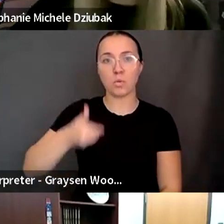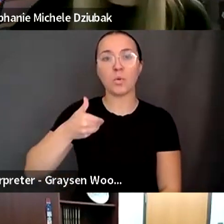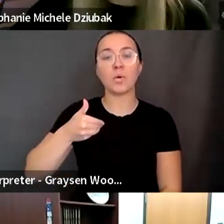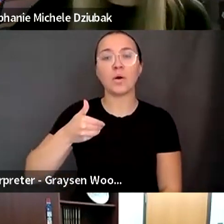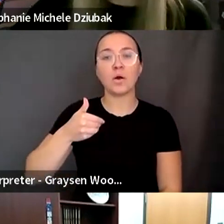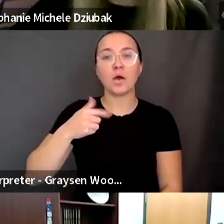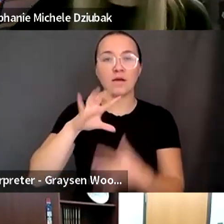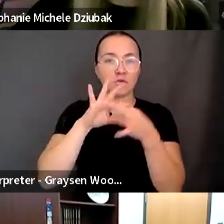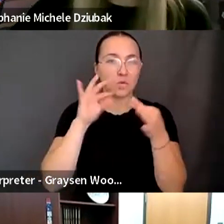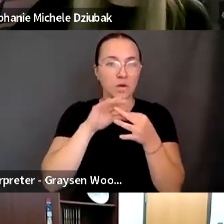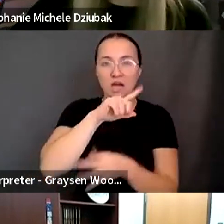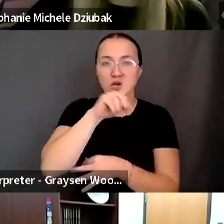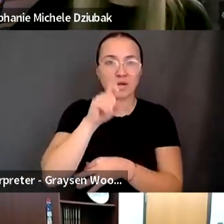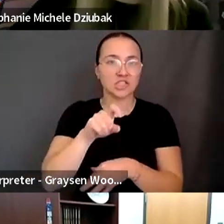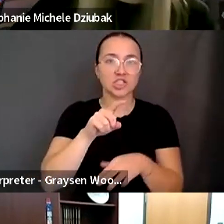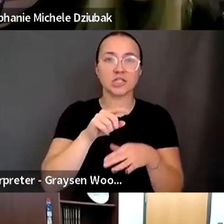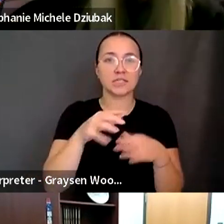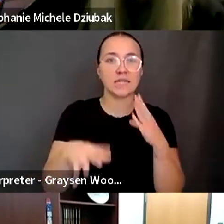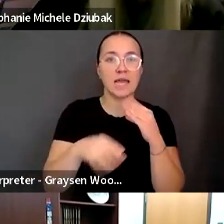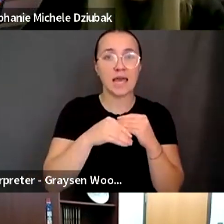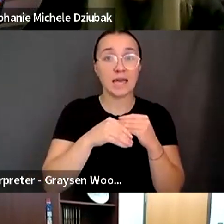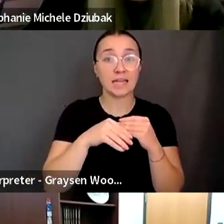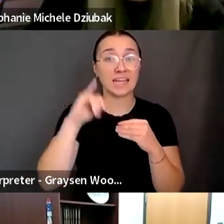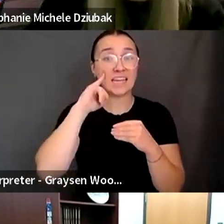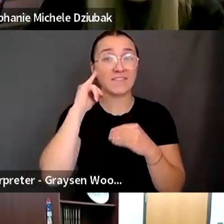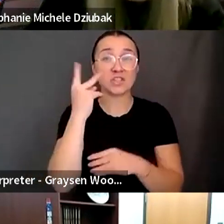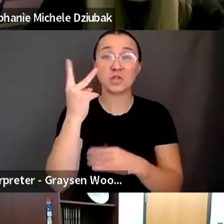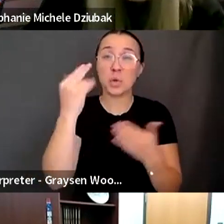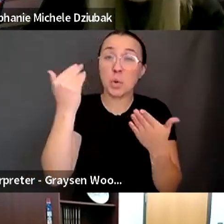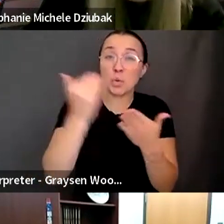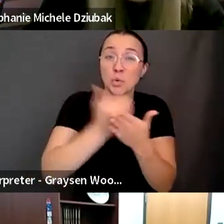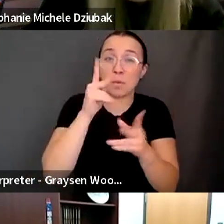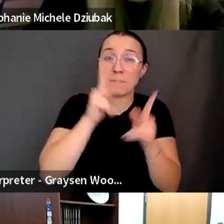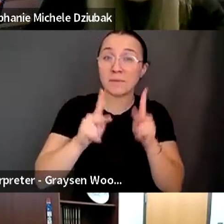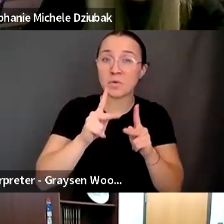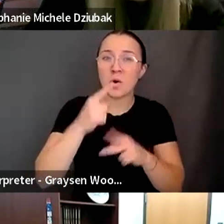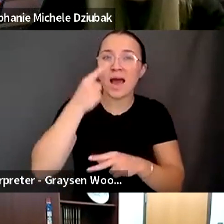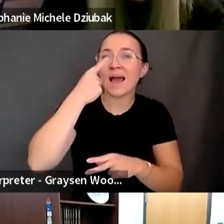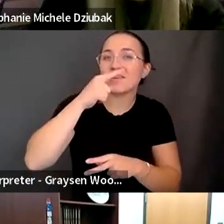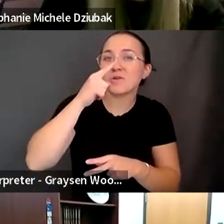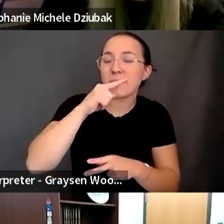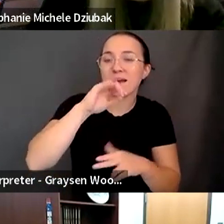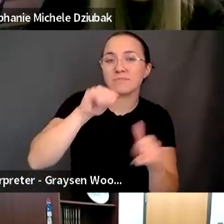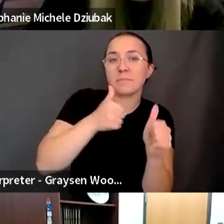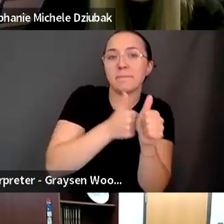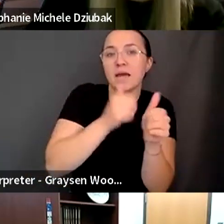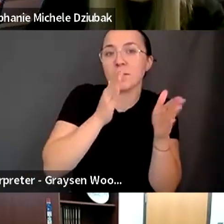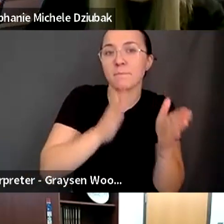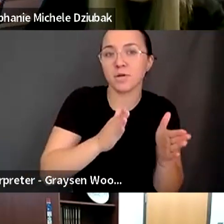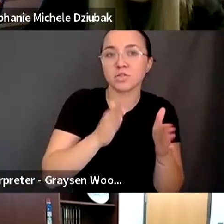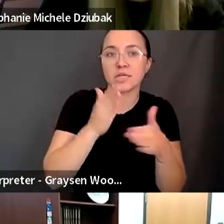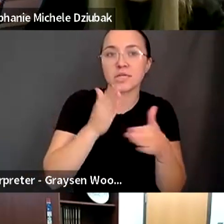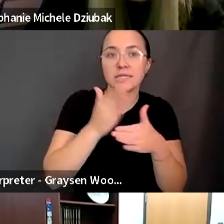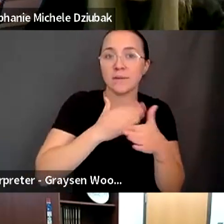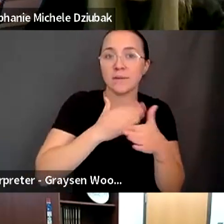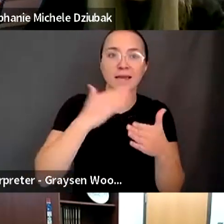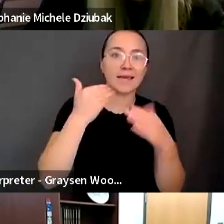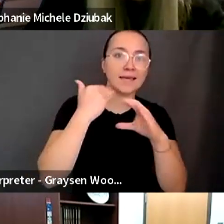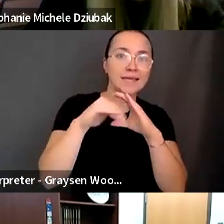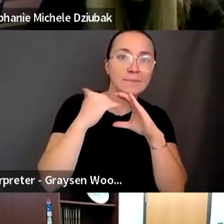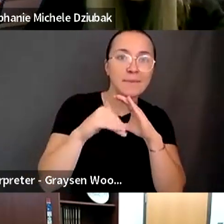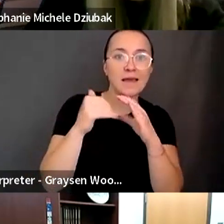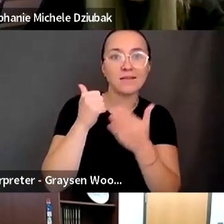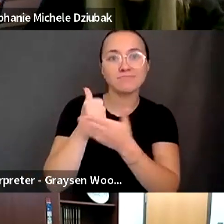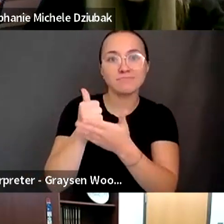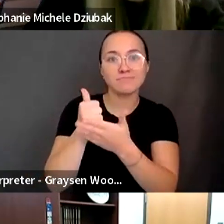comment. If it's two new, brand new people, I don't mind being a backup person and sharing my email and helping you the